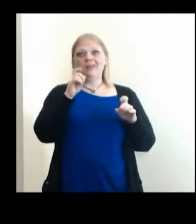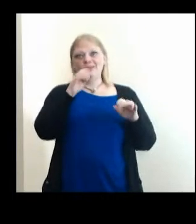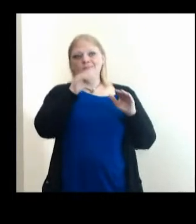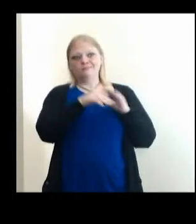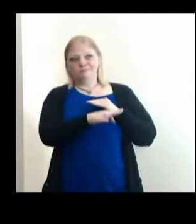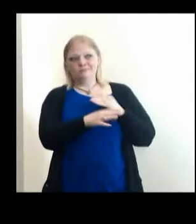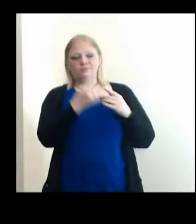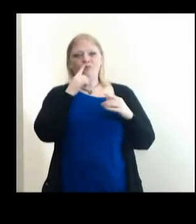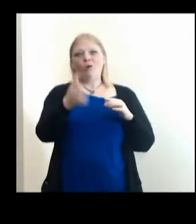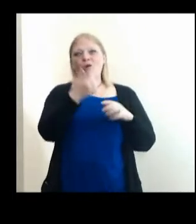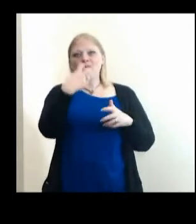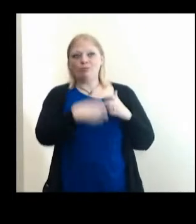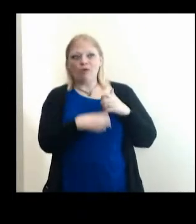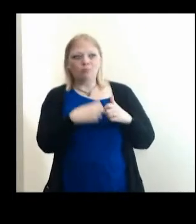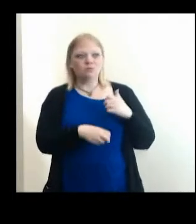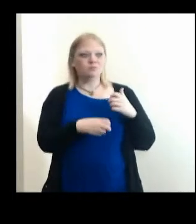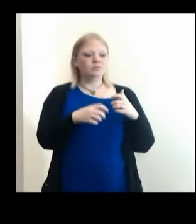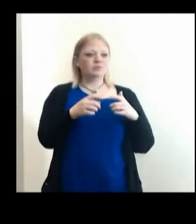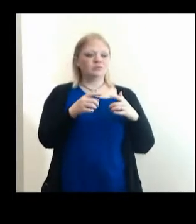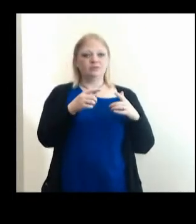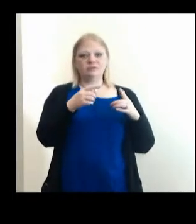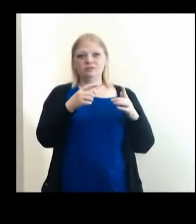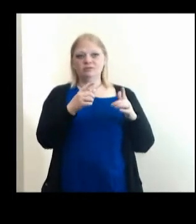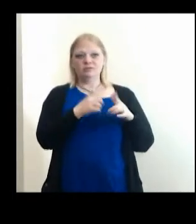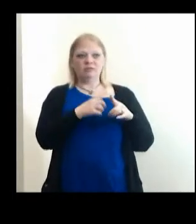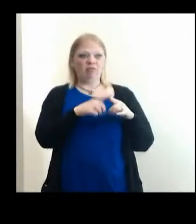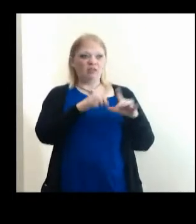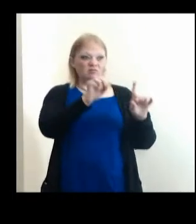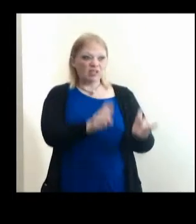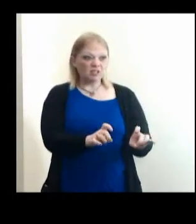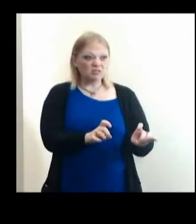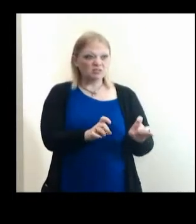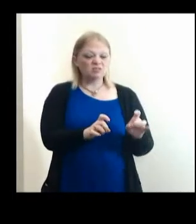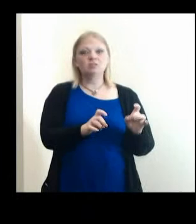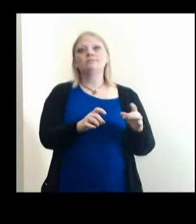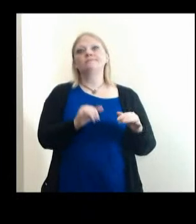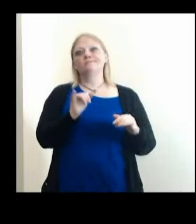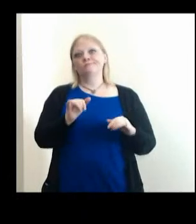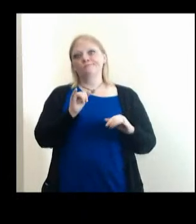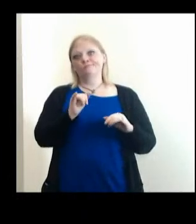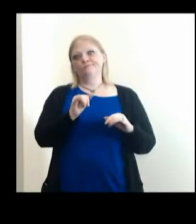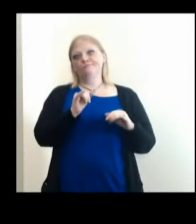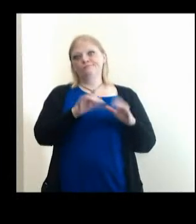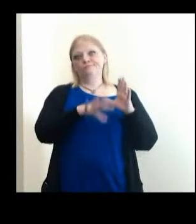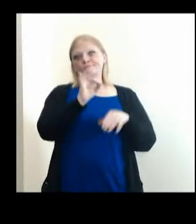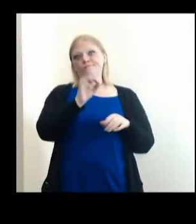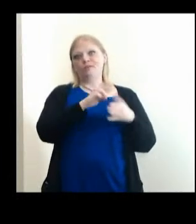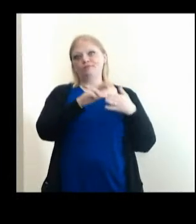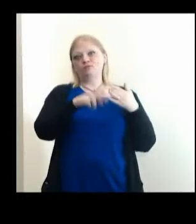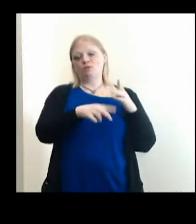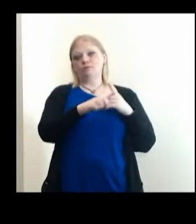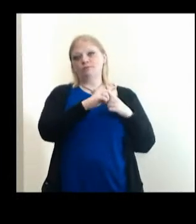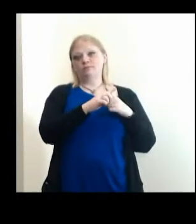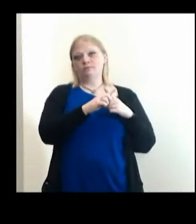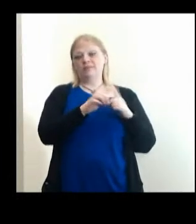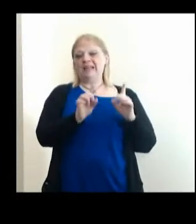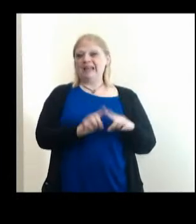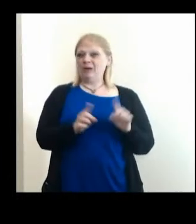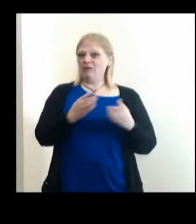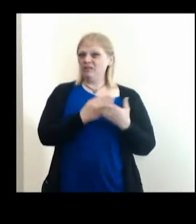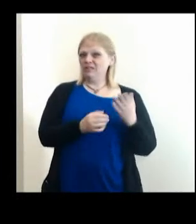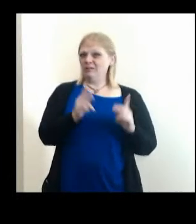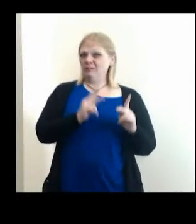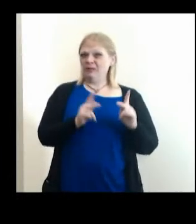like trauma, and then everybody who gets admitted gets tested, so they were found they had COVID-19. However, some of these individuals that